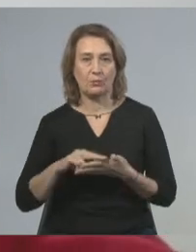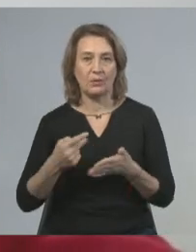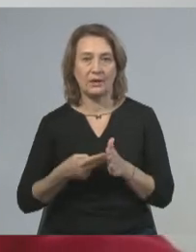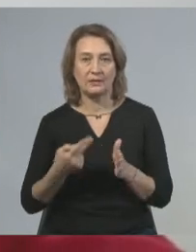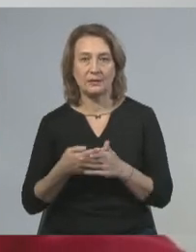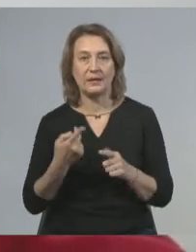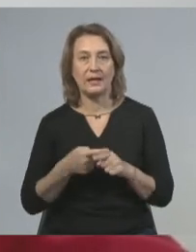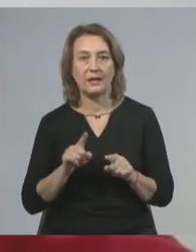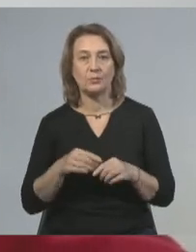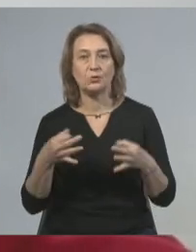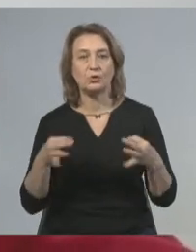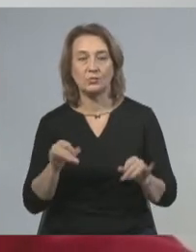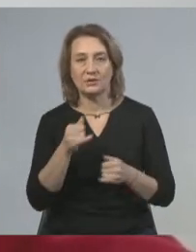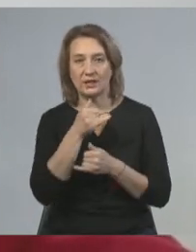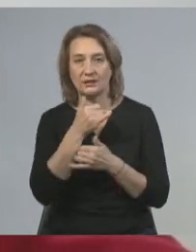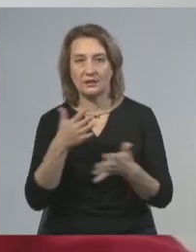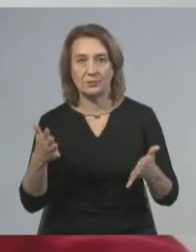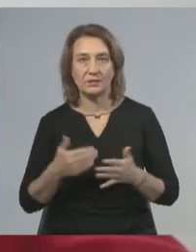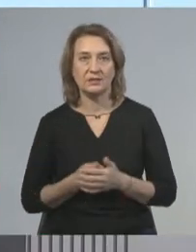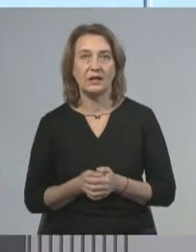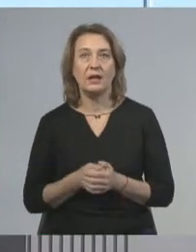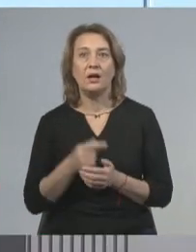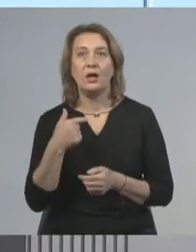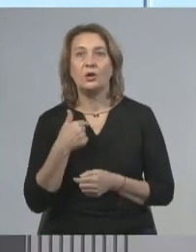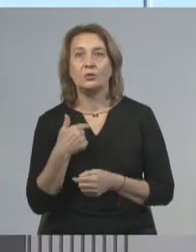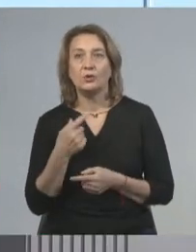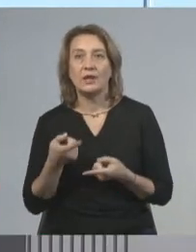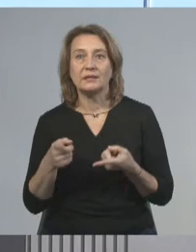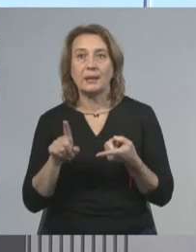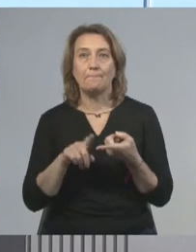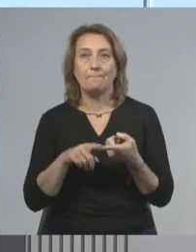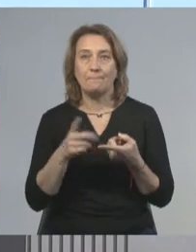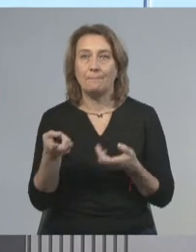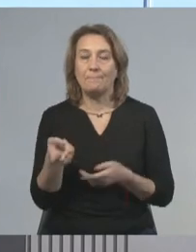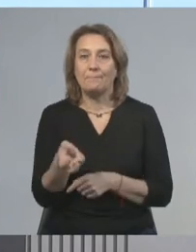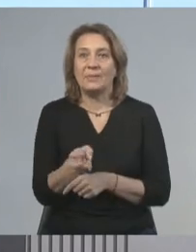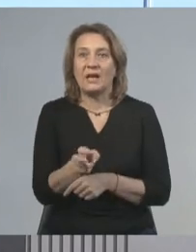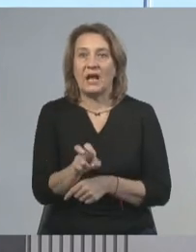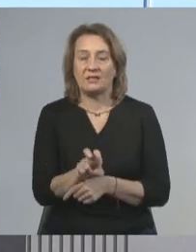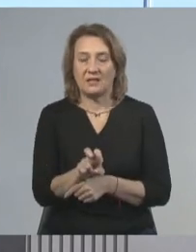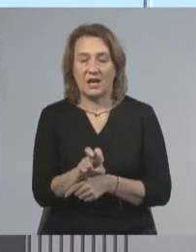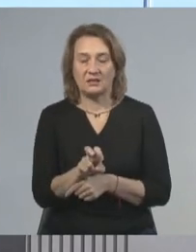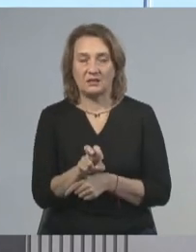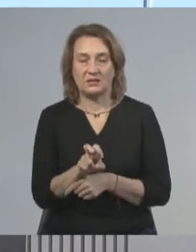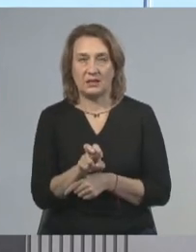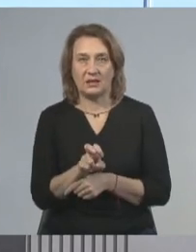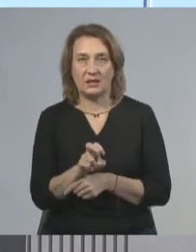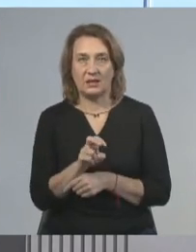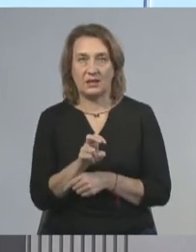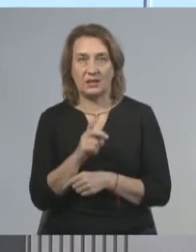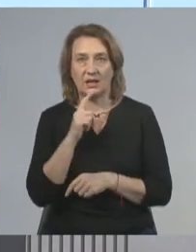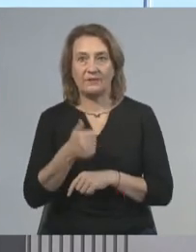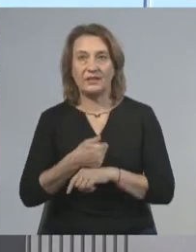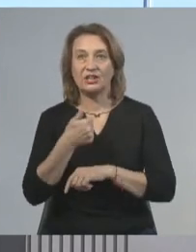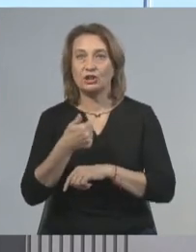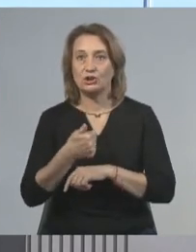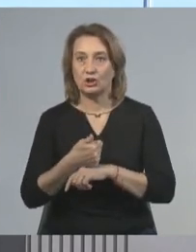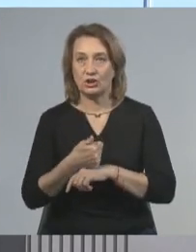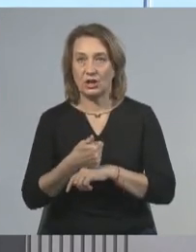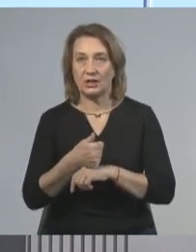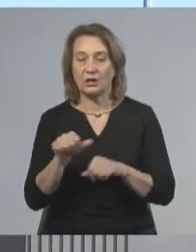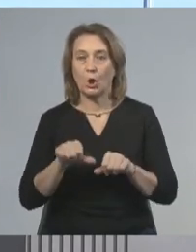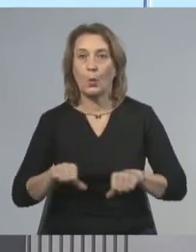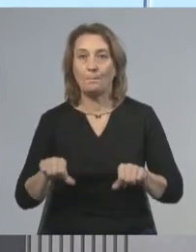of to a more or less peaceful way of things there we have uh here actually